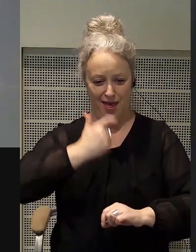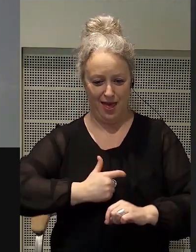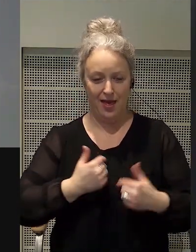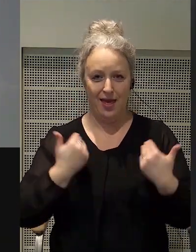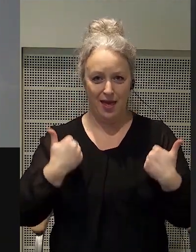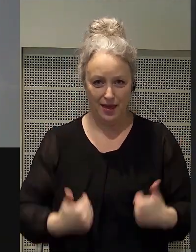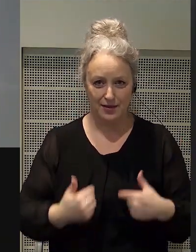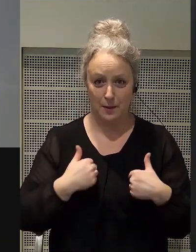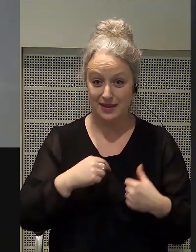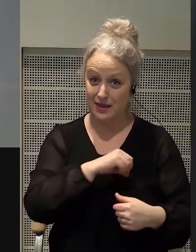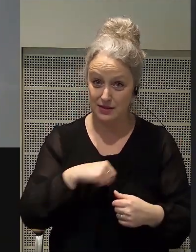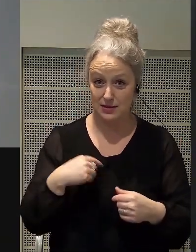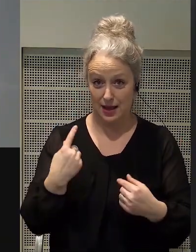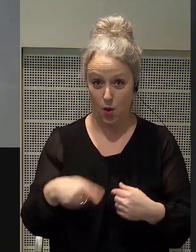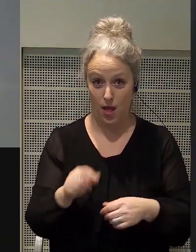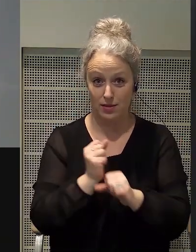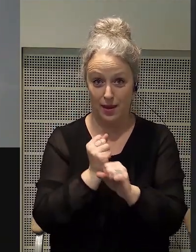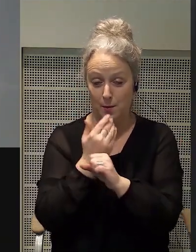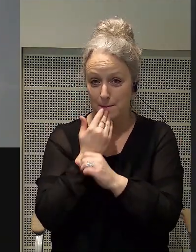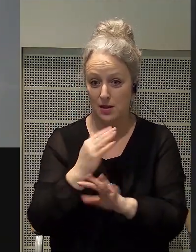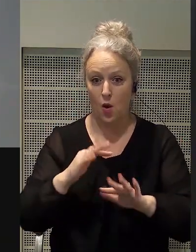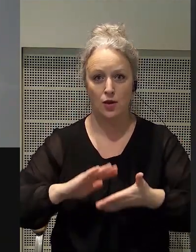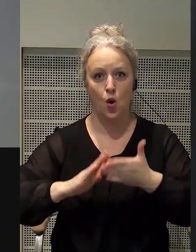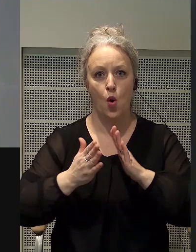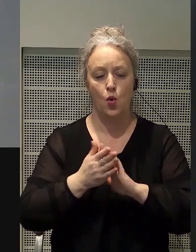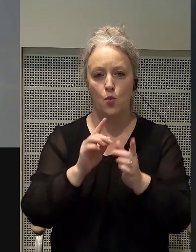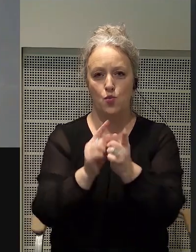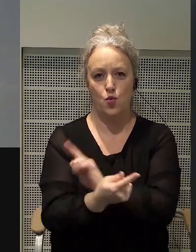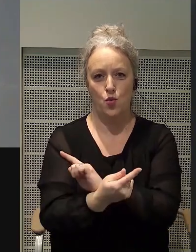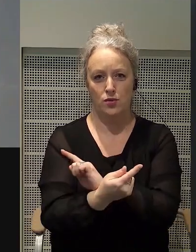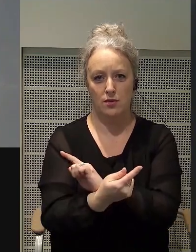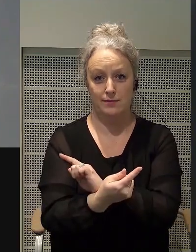sibling of someone living with congenital disorders of glycosylation.